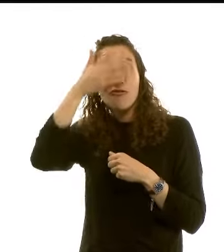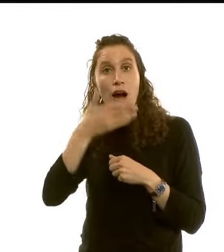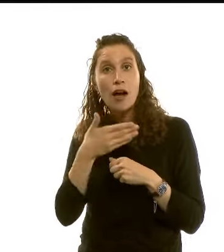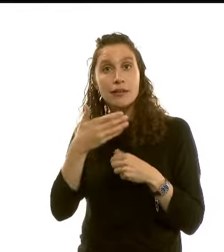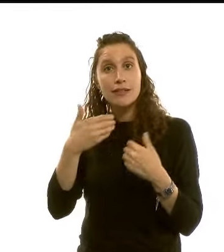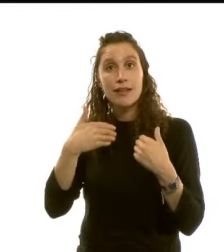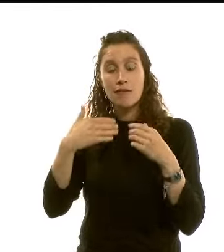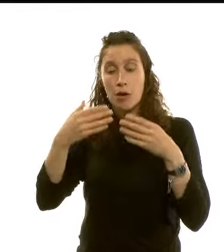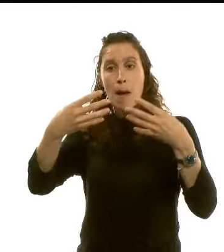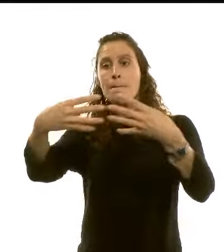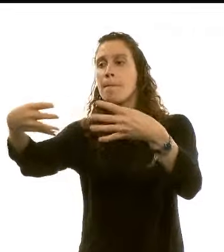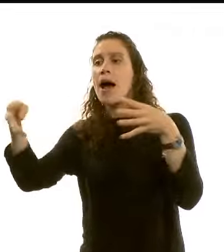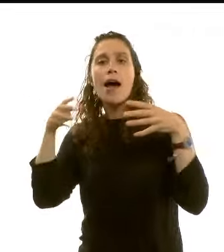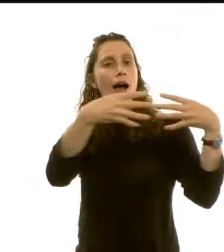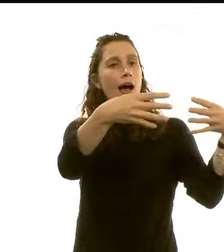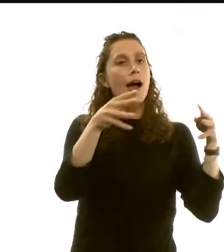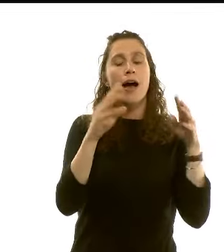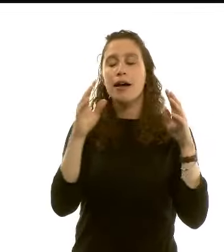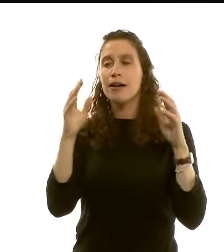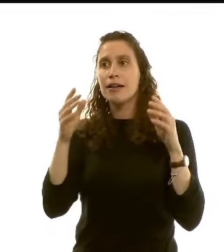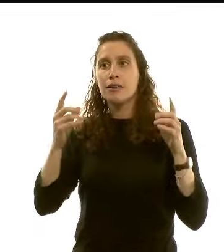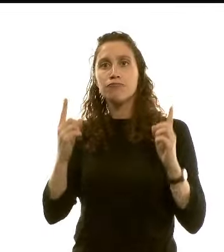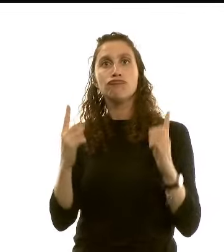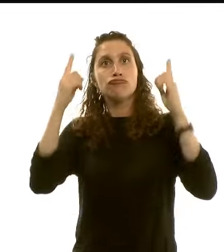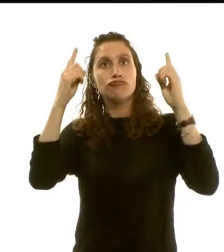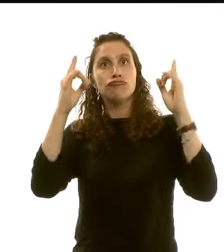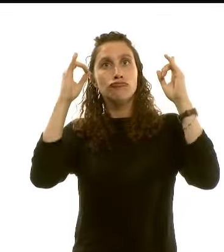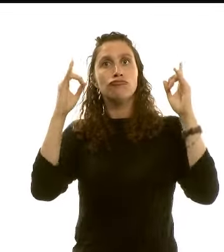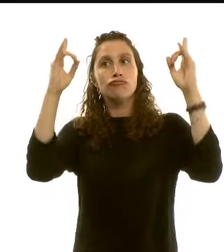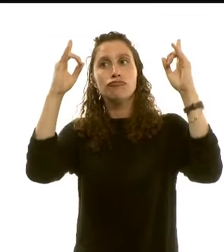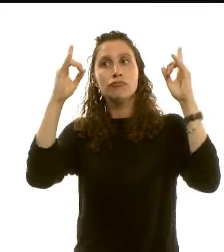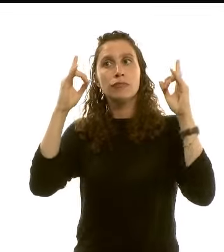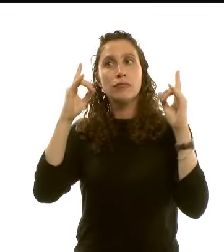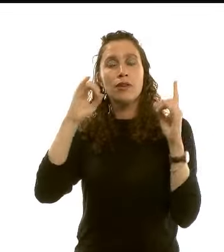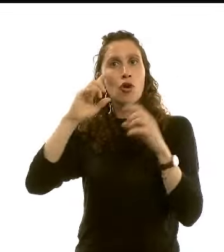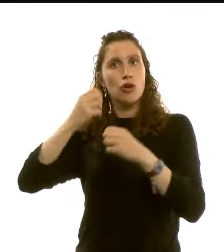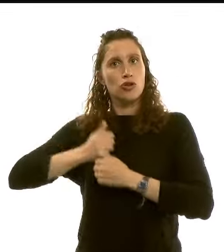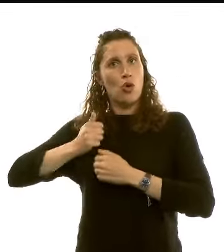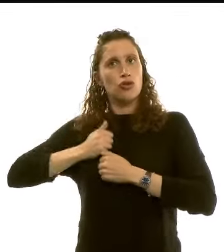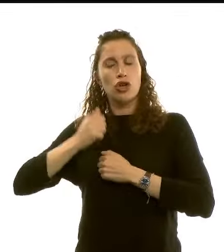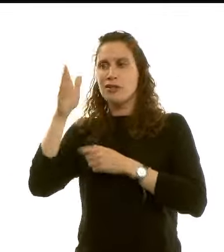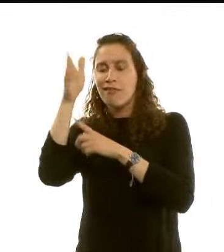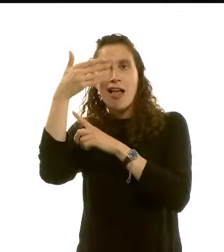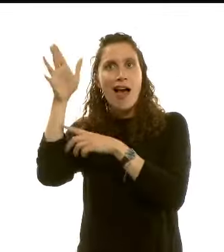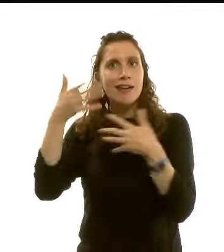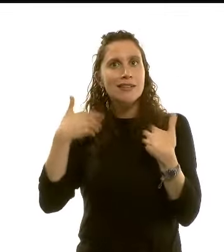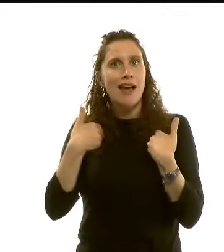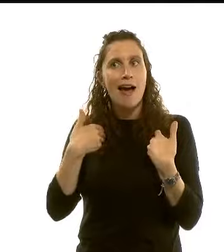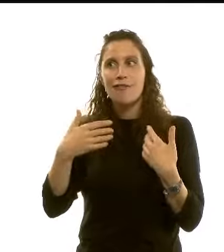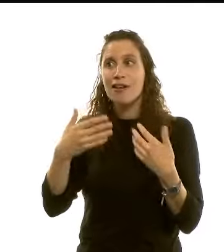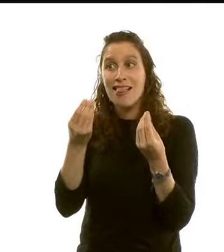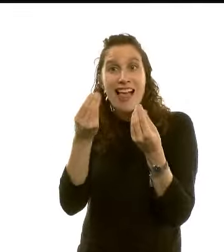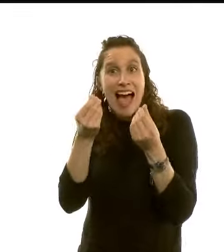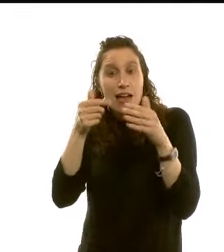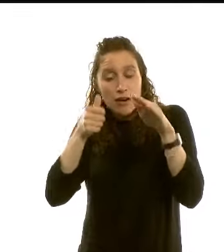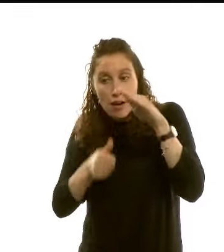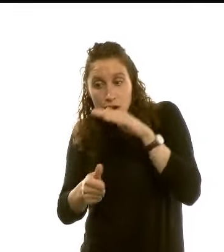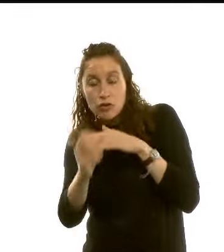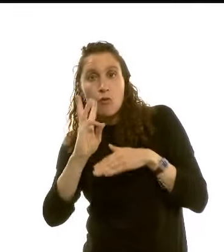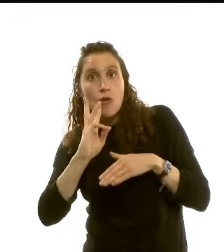are balconies everywhere. There are towers for the soldiers to stand on. There are flags. There is even the land and the water. There is the